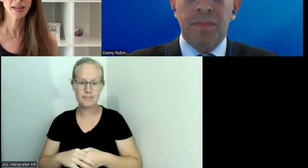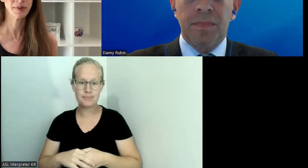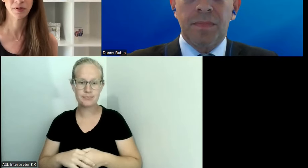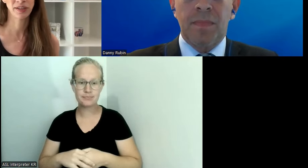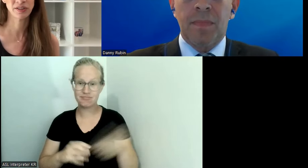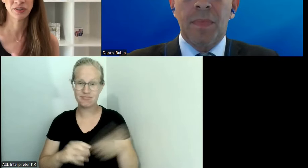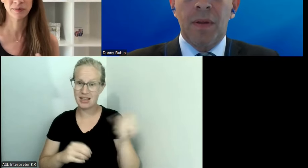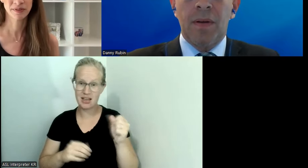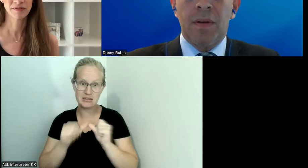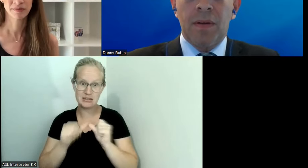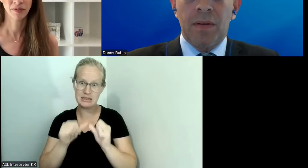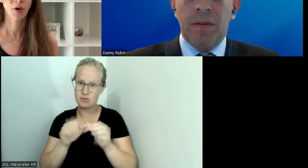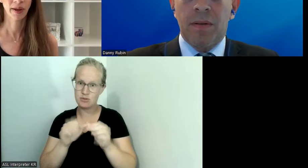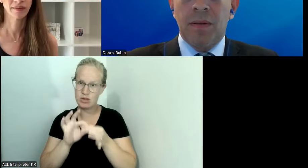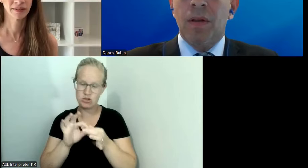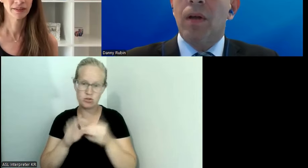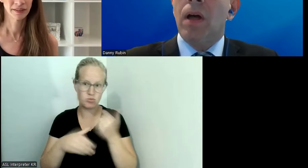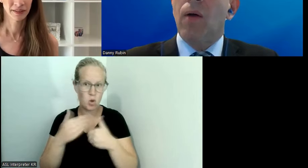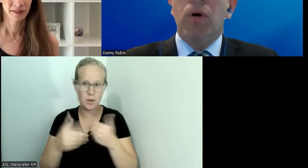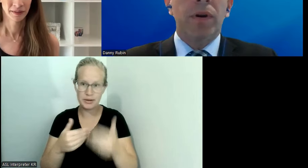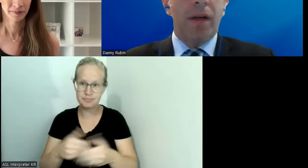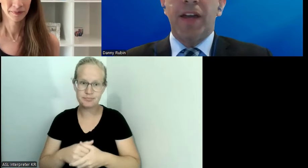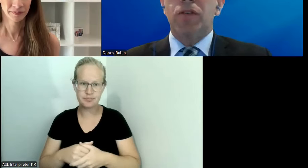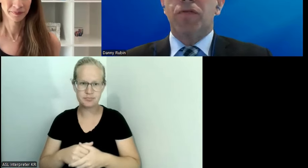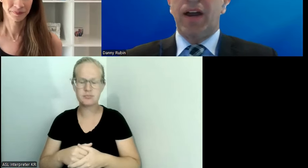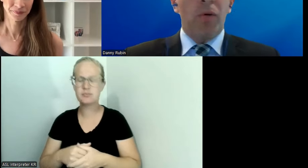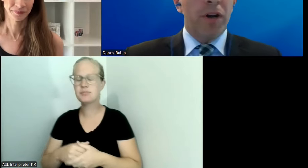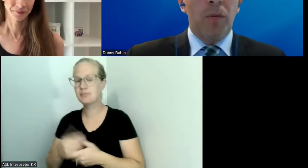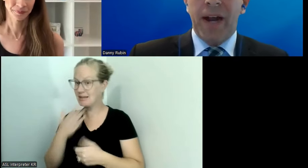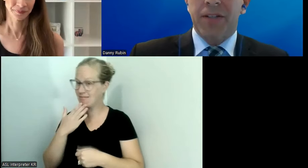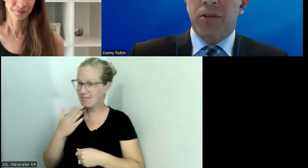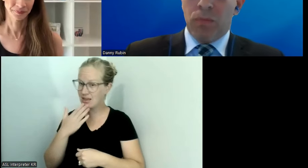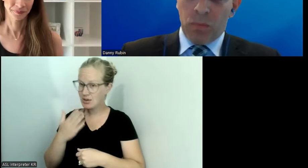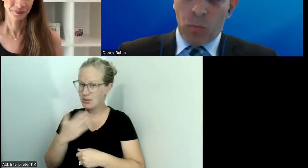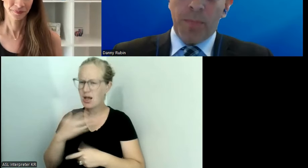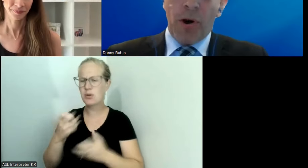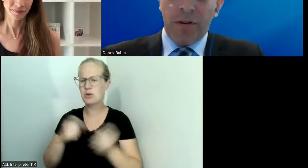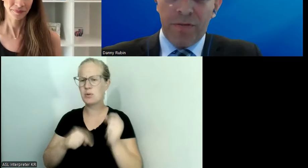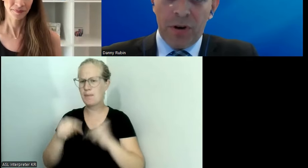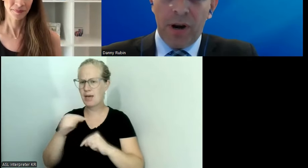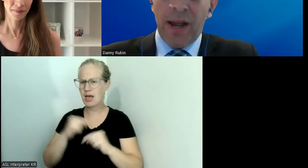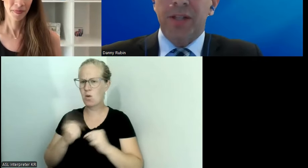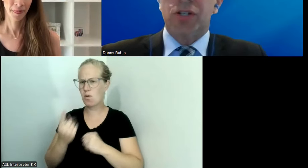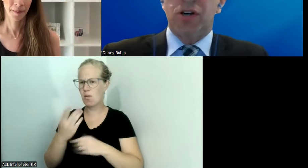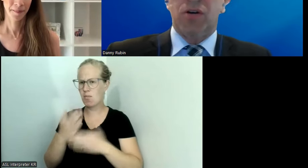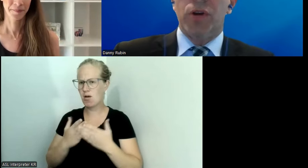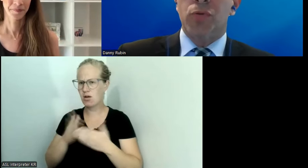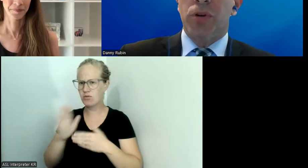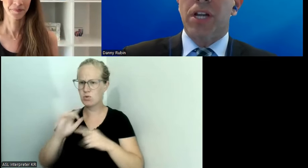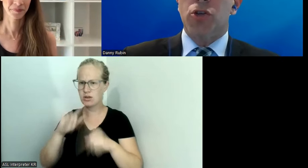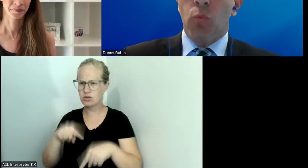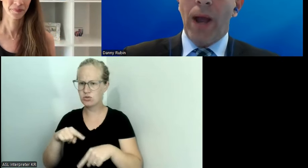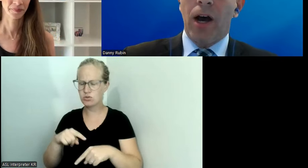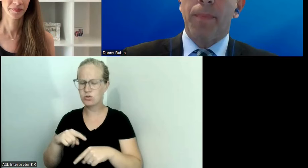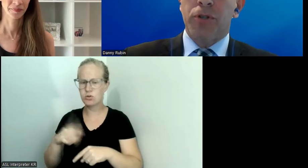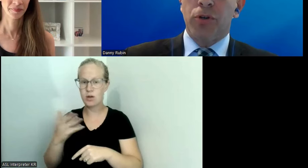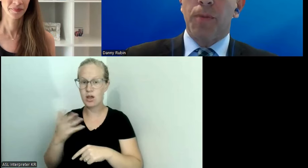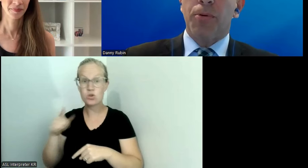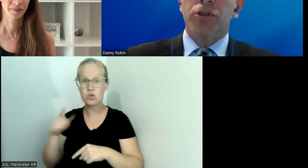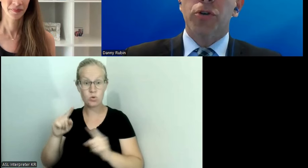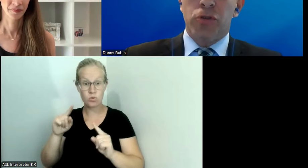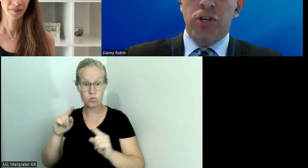uh, yeah, keeping those relationships going. I want, uh, thank you for that. want to go back to one part of your answer, which was that you